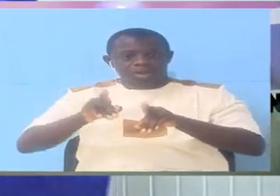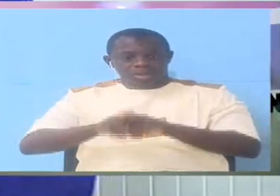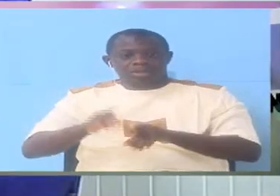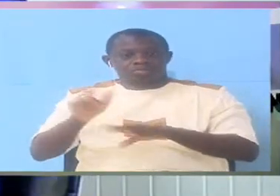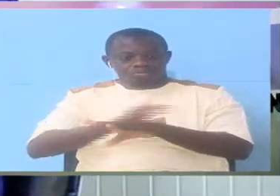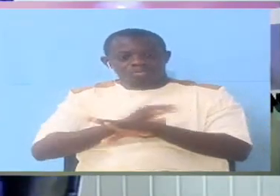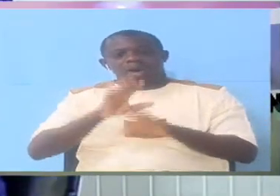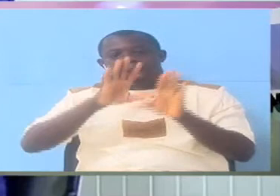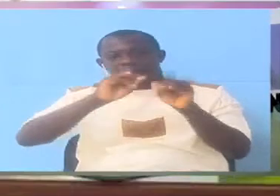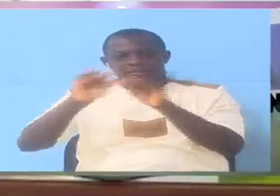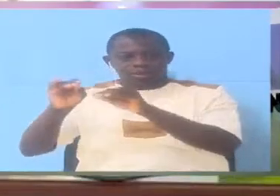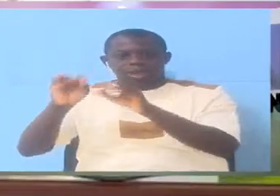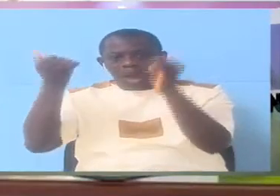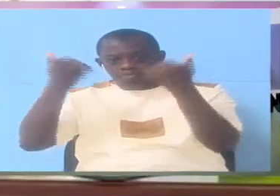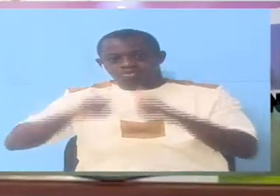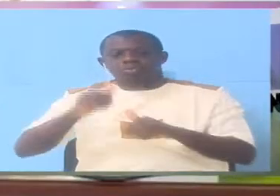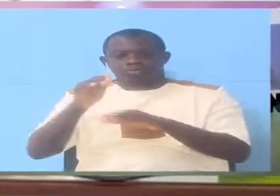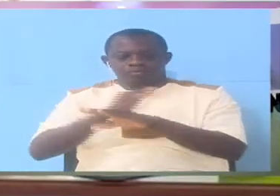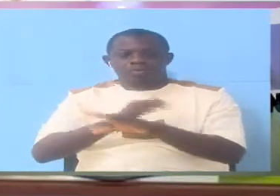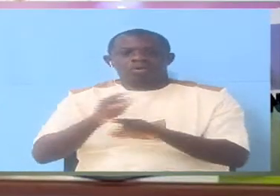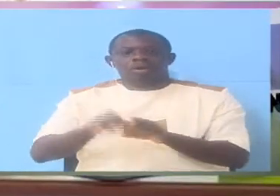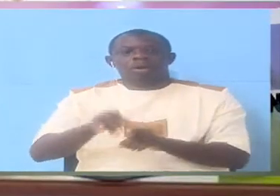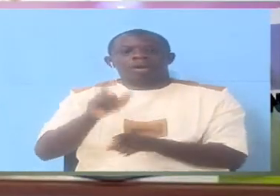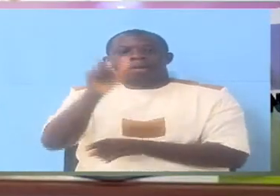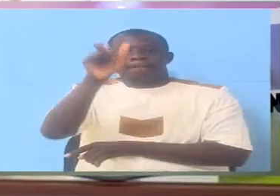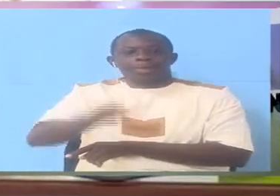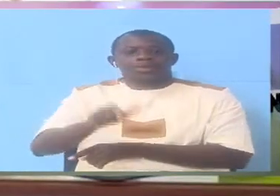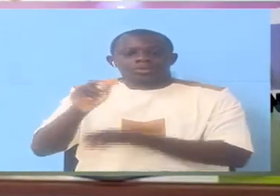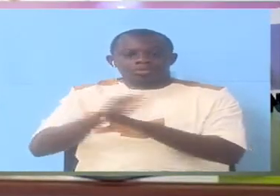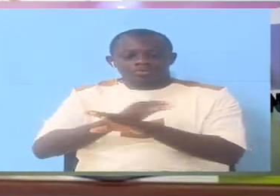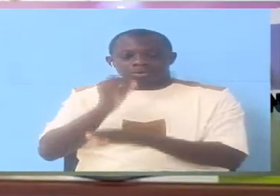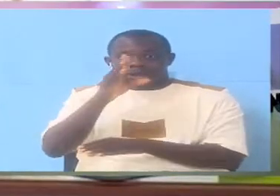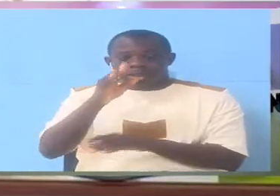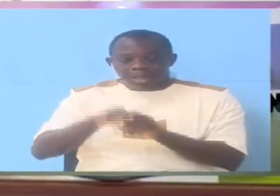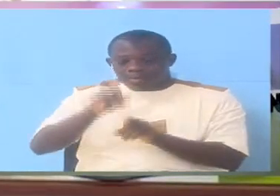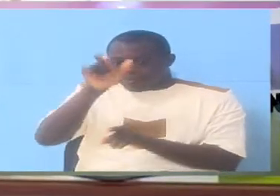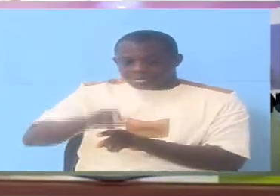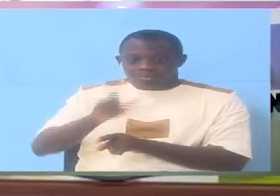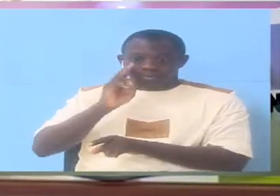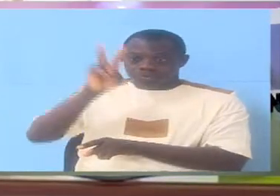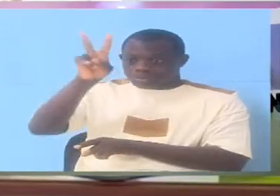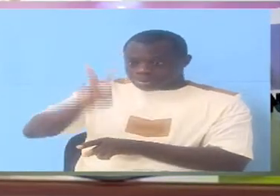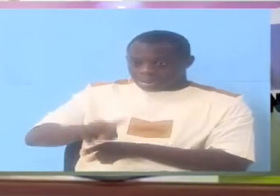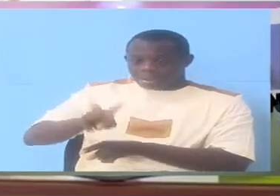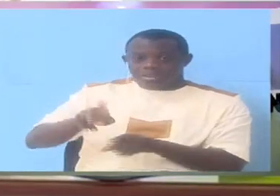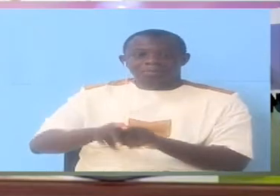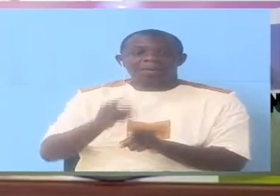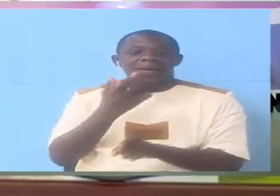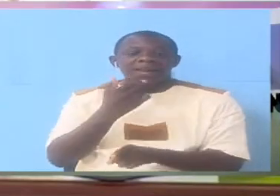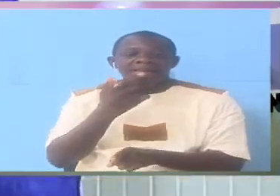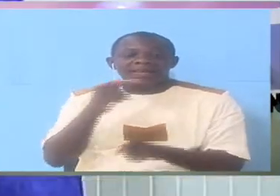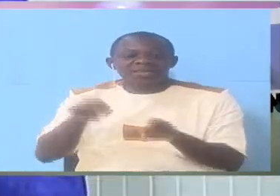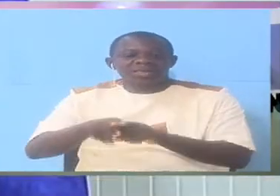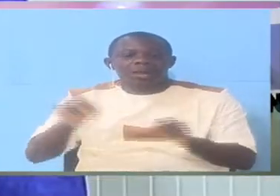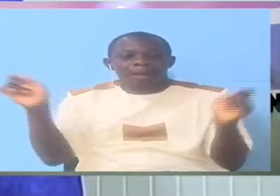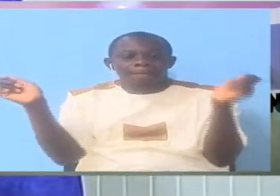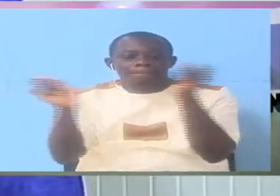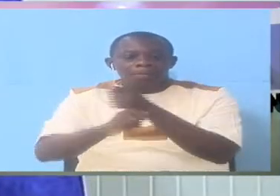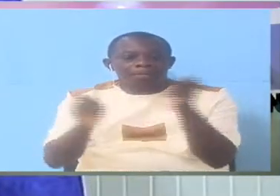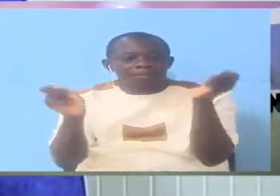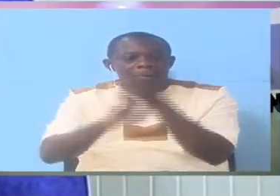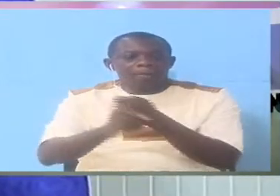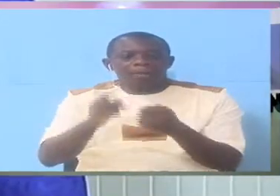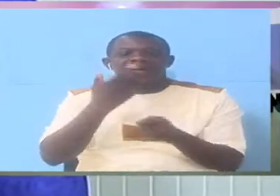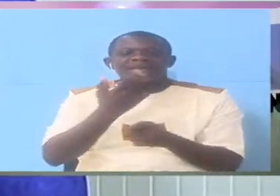square. Someone said he was dressed like a kankuran. Modo ya fojanko aye parela ko kankuran.